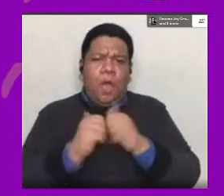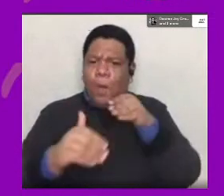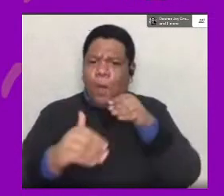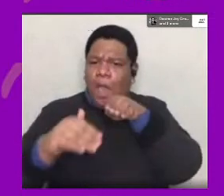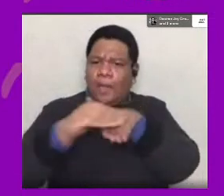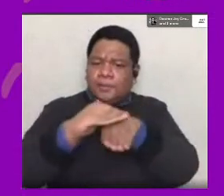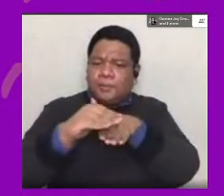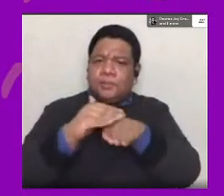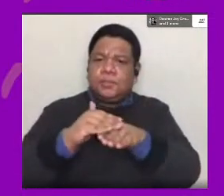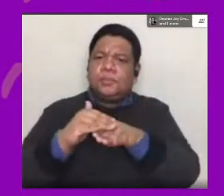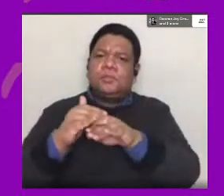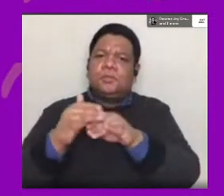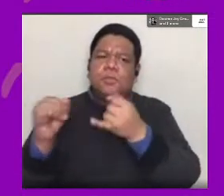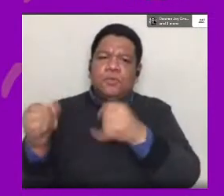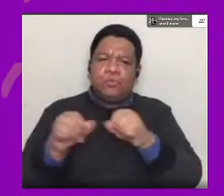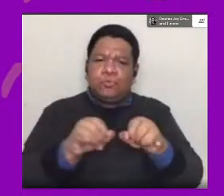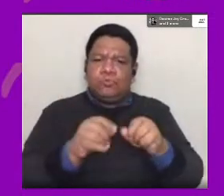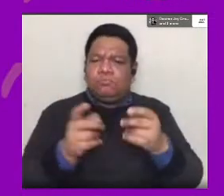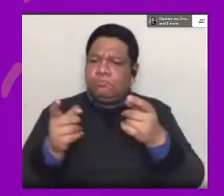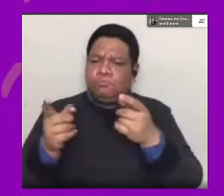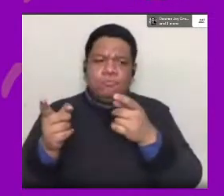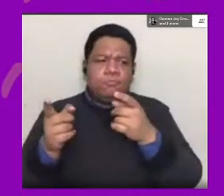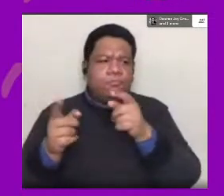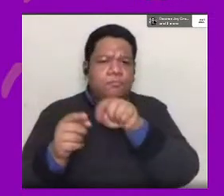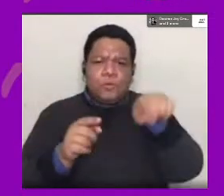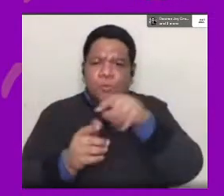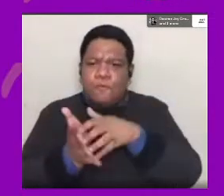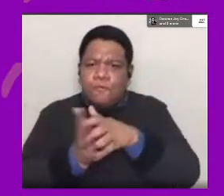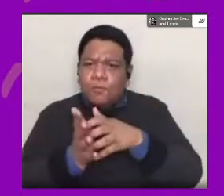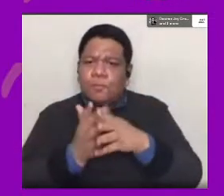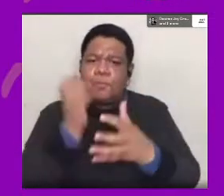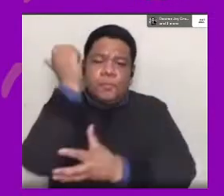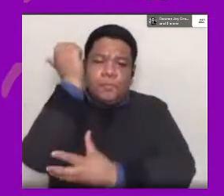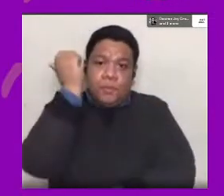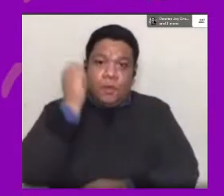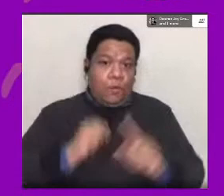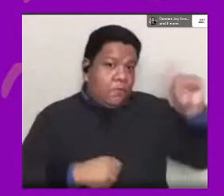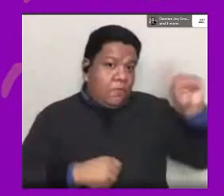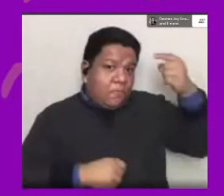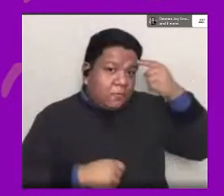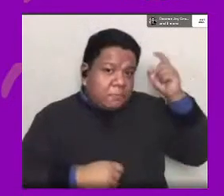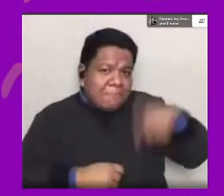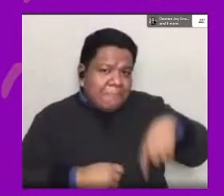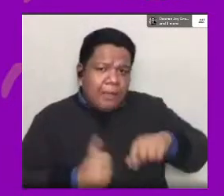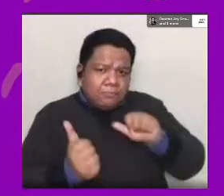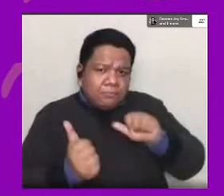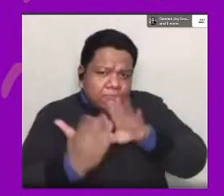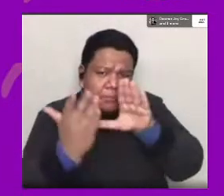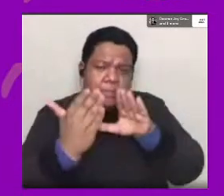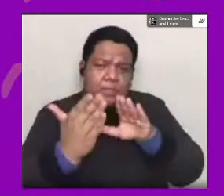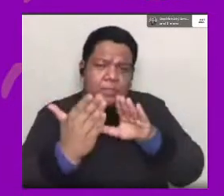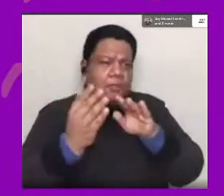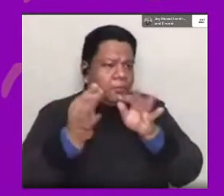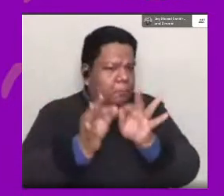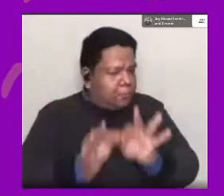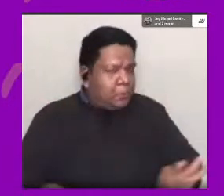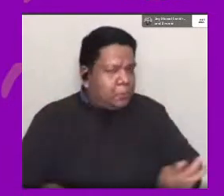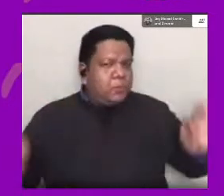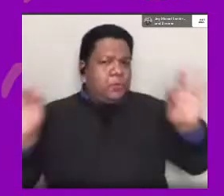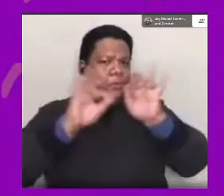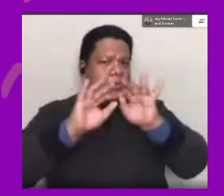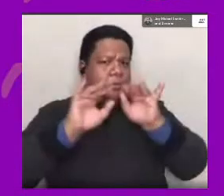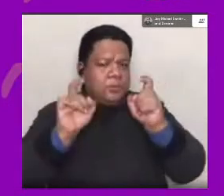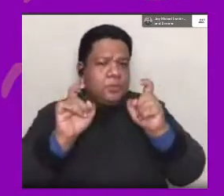issues of the vulnerable and marginalized. The government must address with utmost urgency the needs